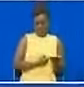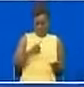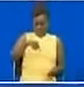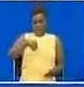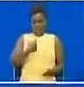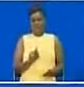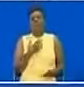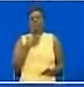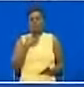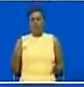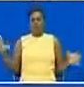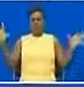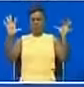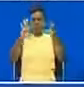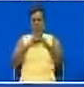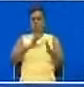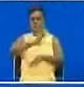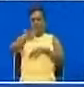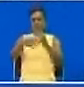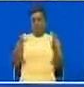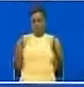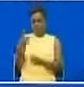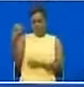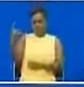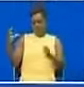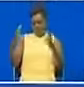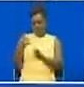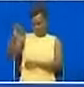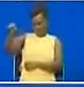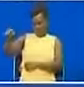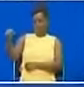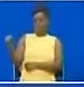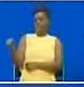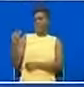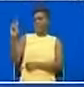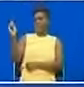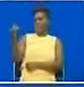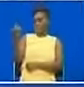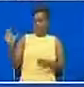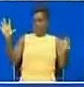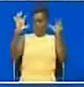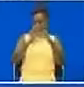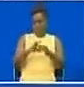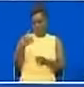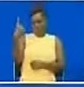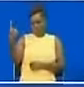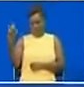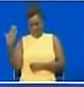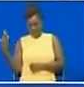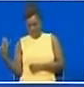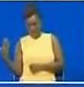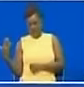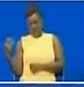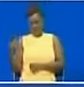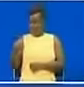tunataka kuunganisha hiyo chama yote ikue chama moja ya Jubilee. Ndio Kenya iungane iwe kitu kimoja.